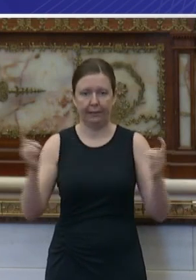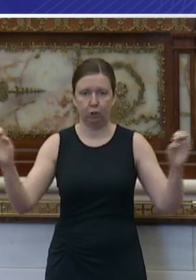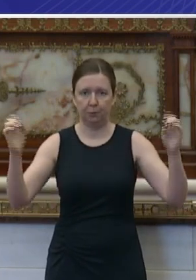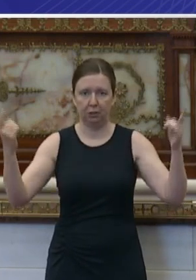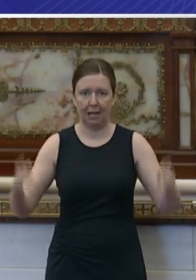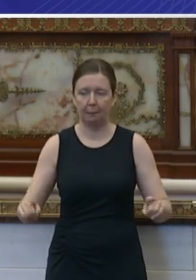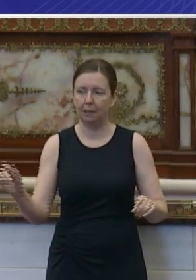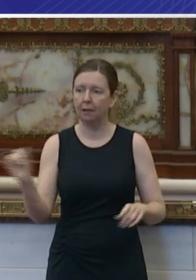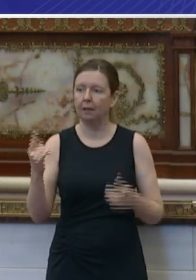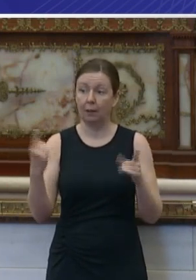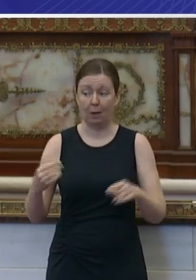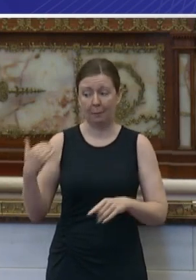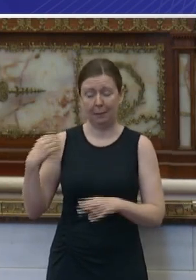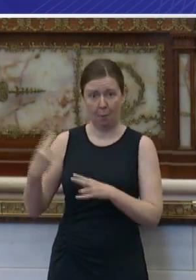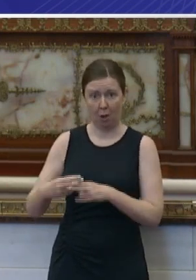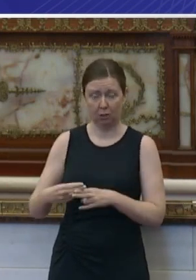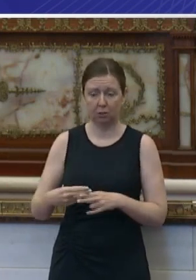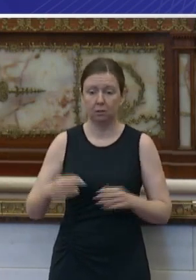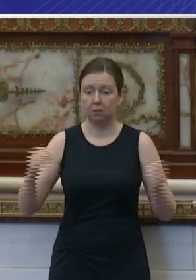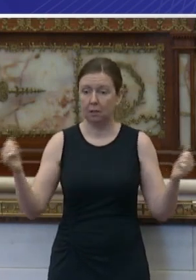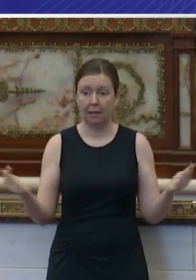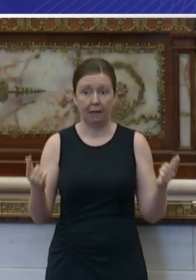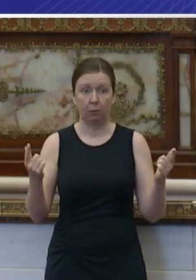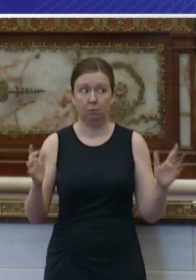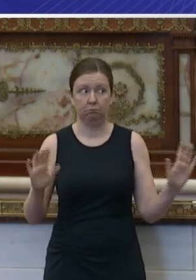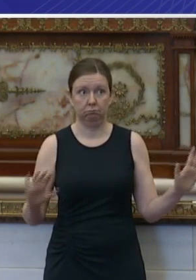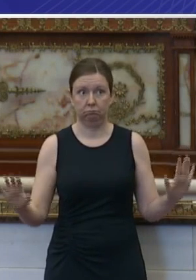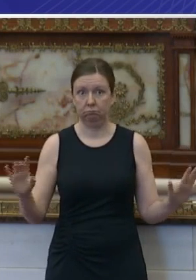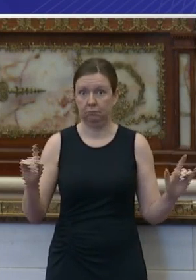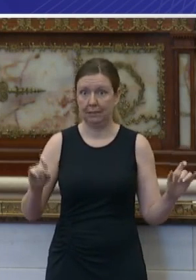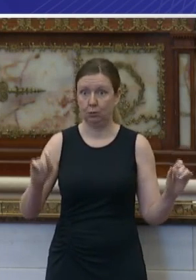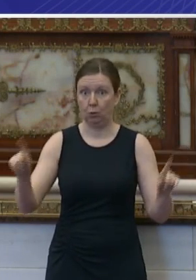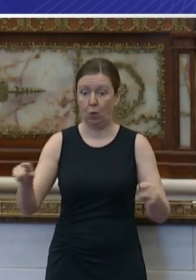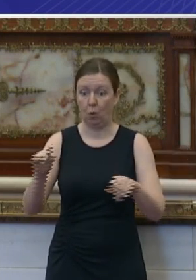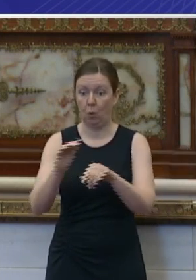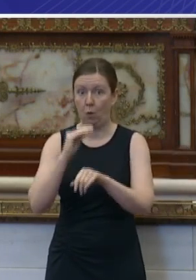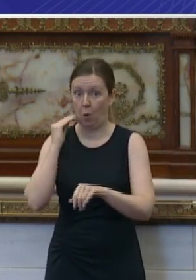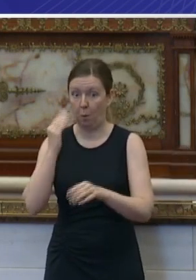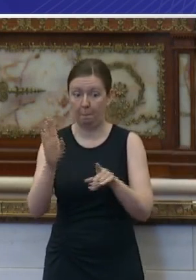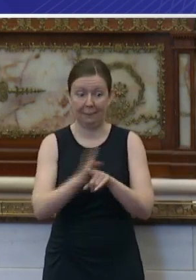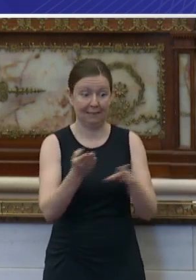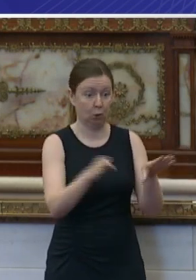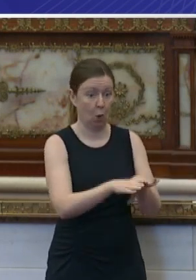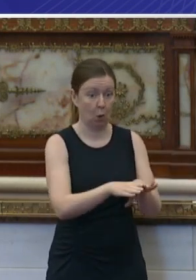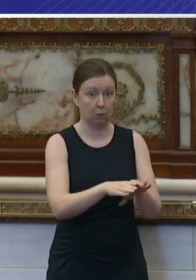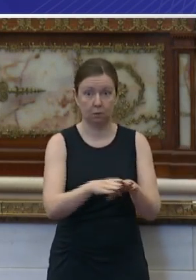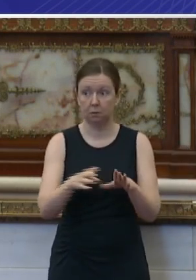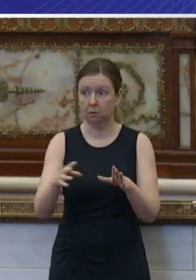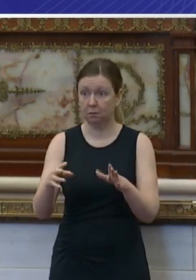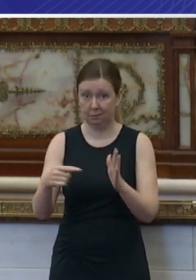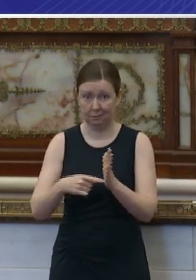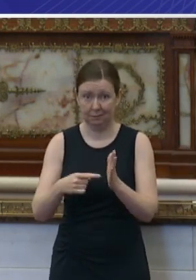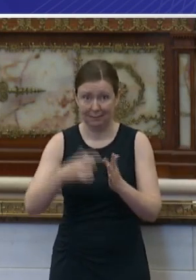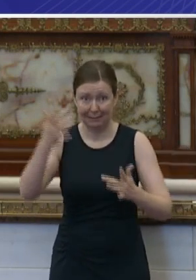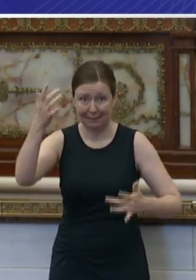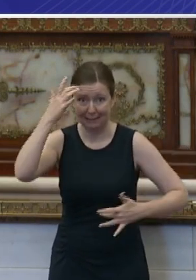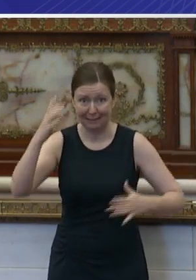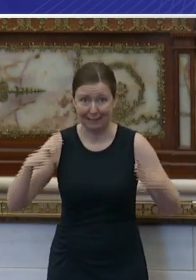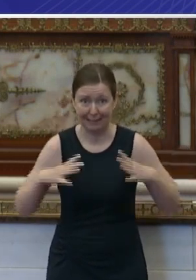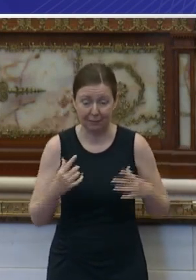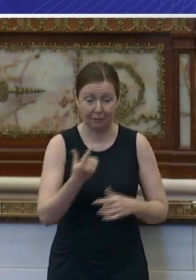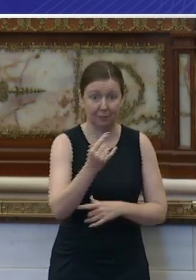just like what happened in March, and everybody has to go home and businesses have to shut down, then that sick leave is due, whether you're a gig worker,